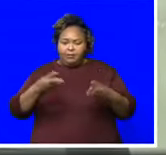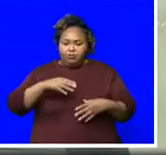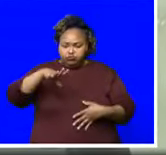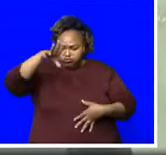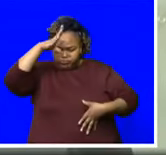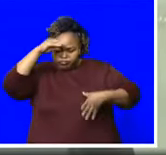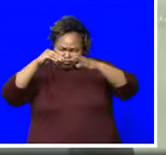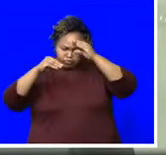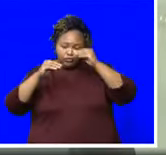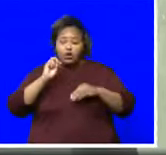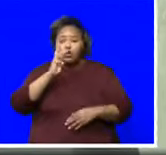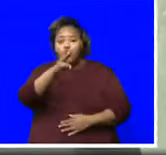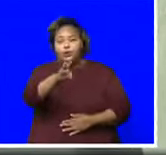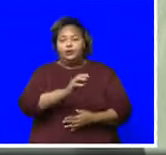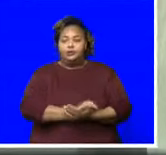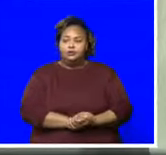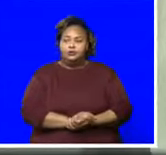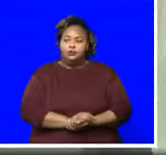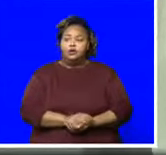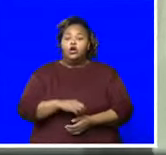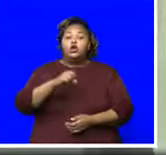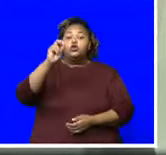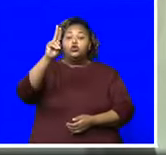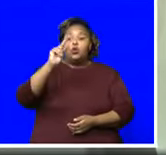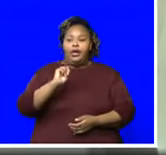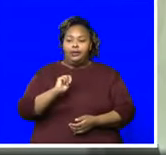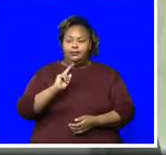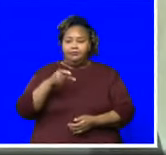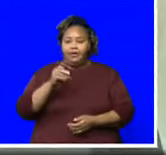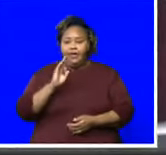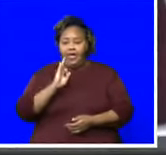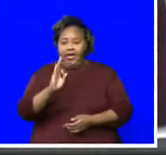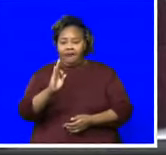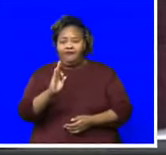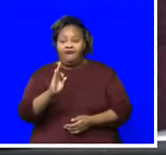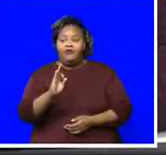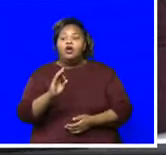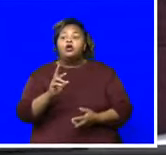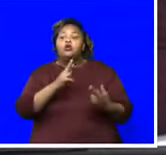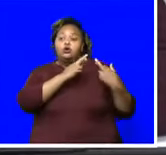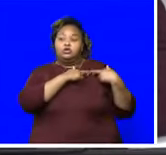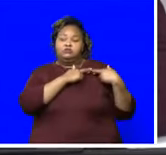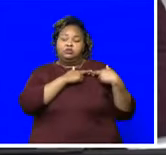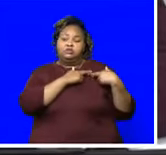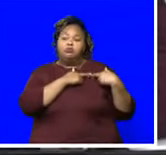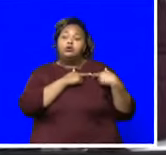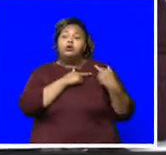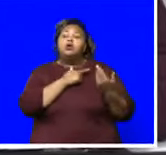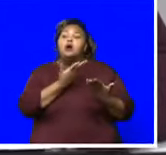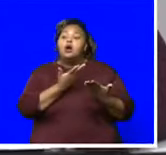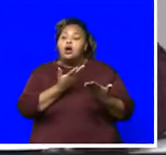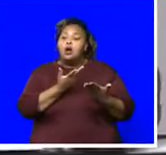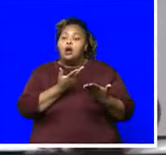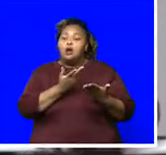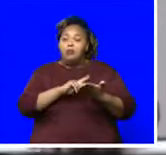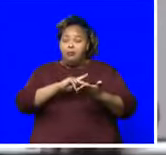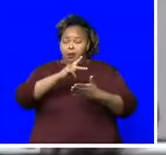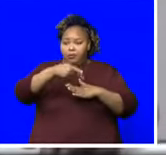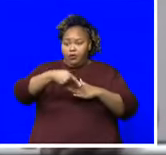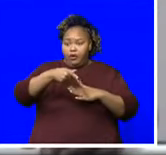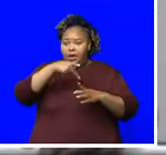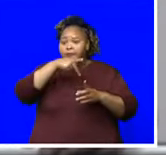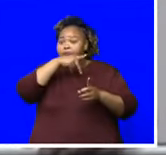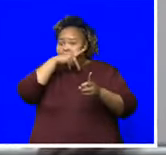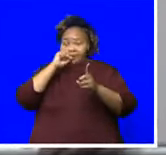enhlanganweni yakamhlabhlangene United Nations Population Fund Dokotela Bongani Dlamini usilibalo lwangeminyaka wa 2017 lukhomba ukuthi